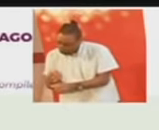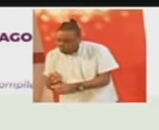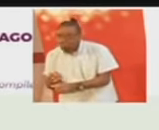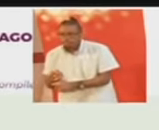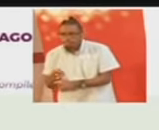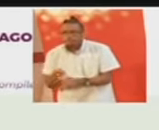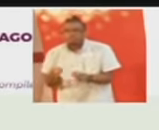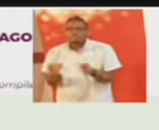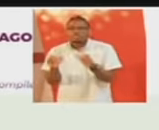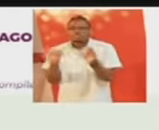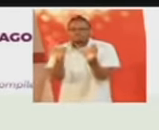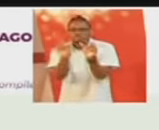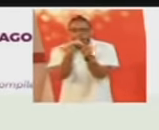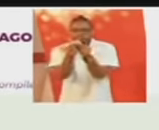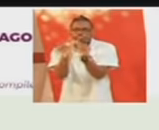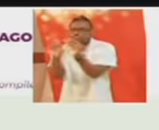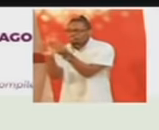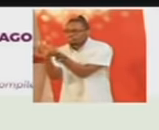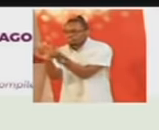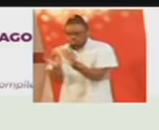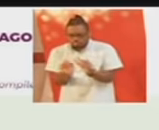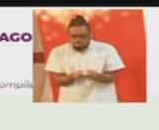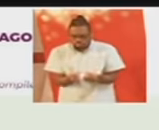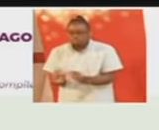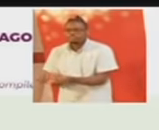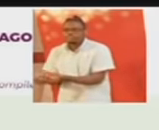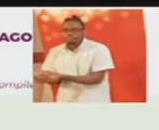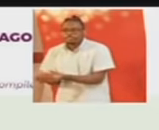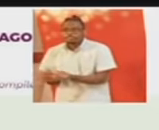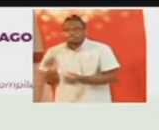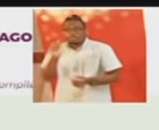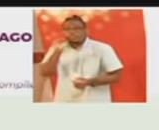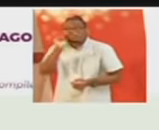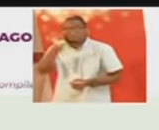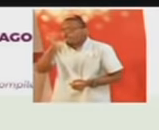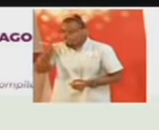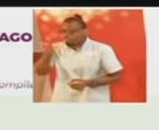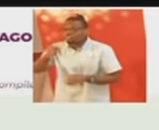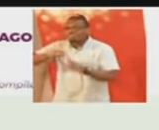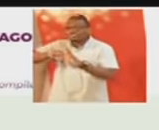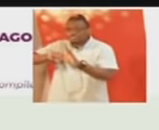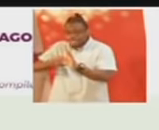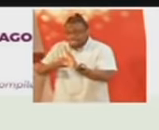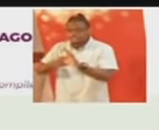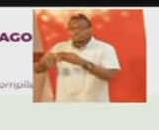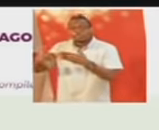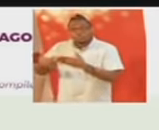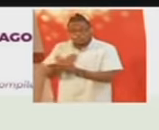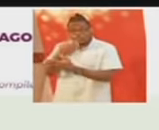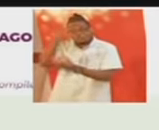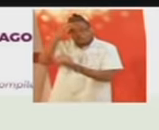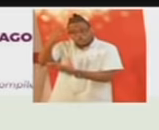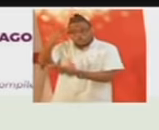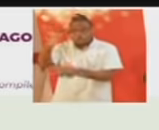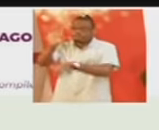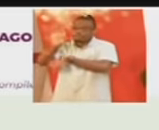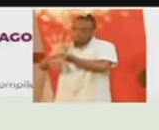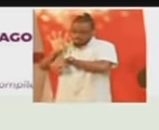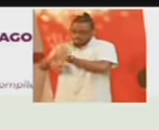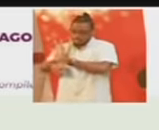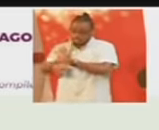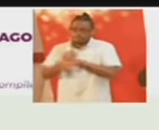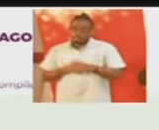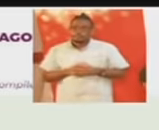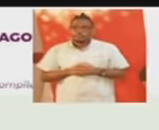going towards this format of press release. The entire press release, as we now send it out, will also be available